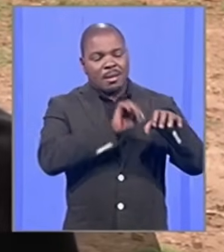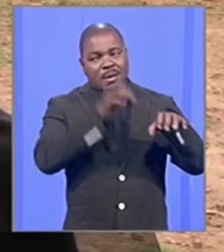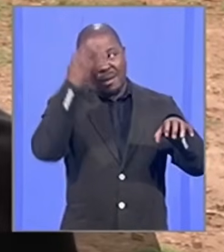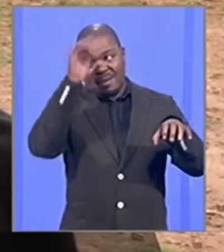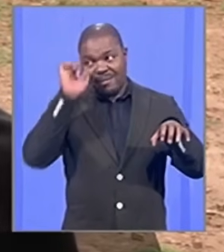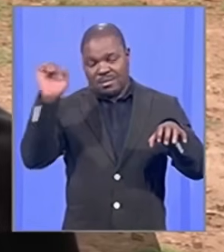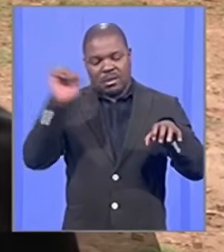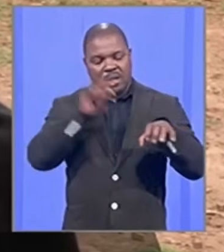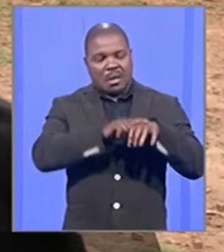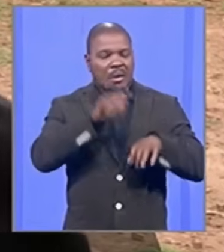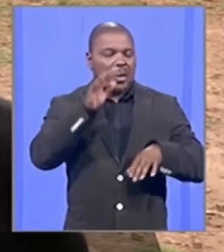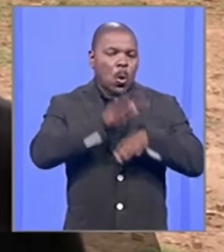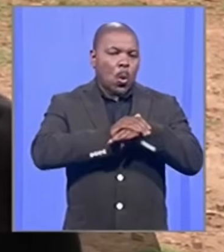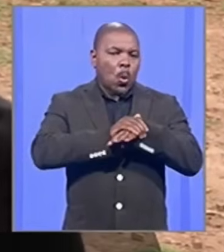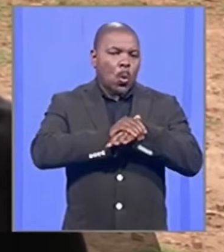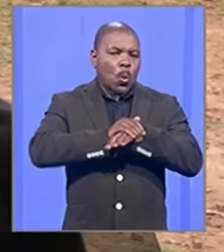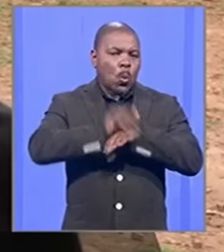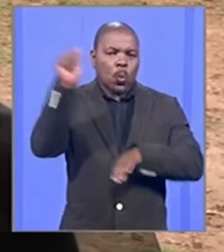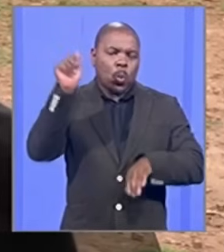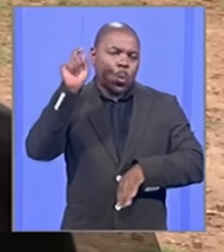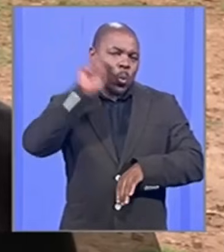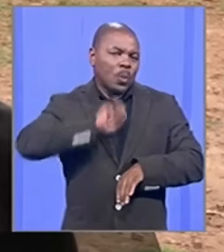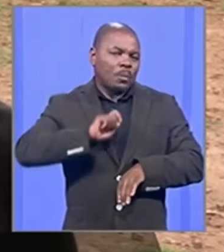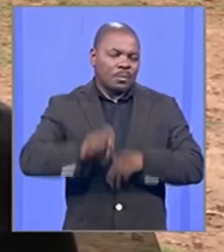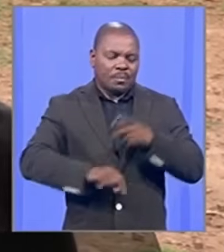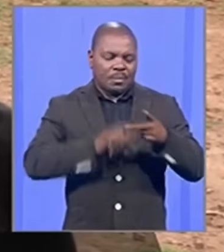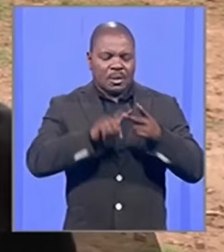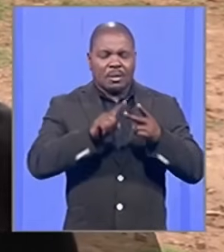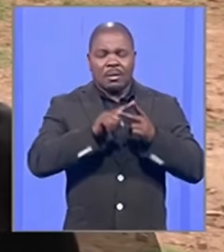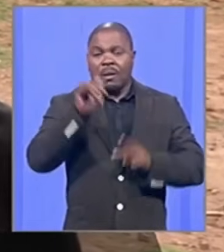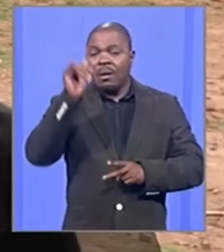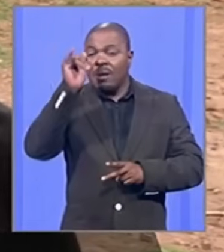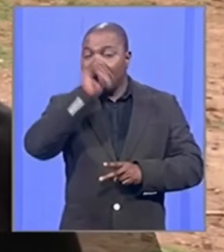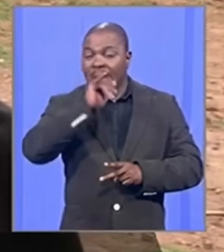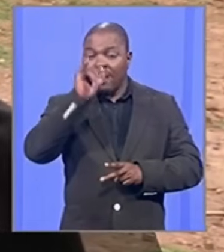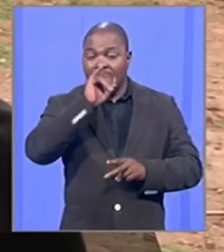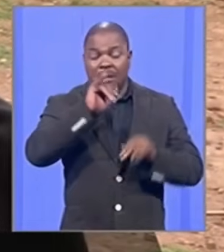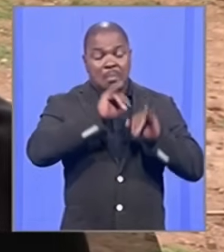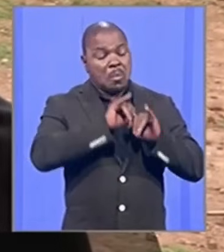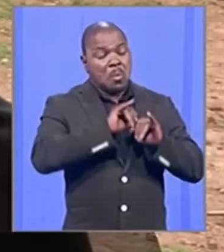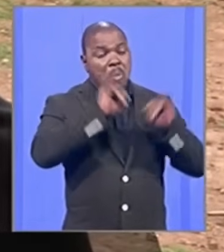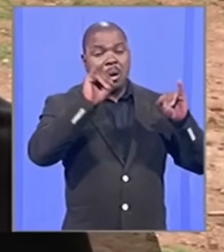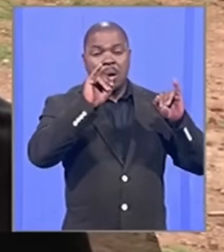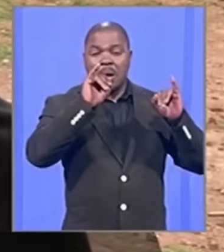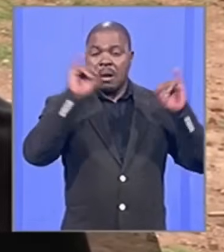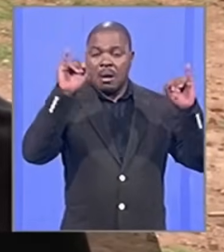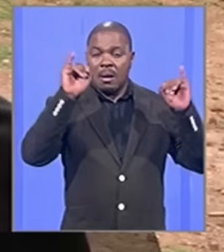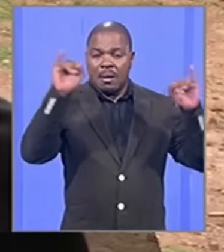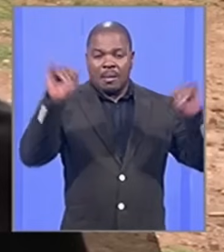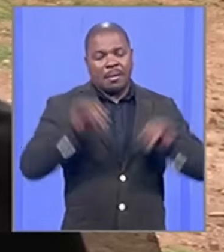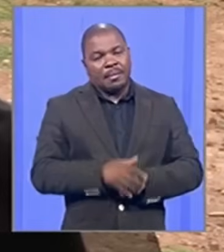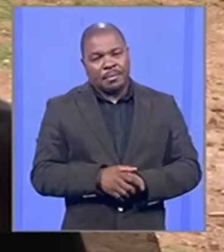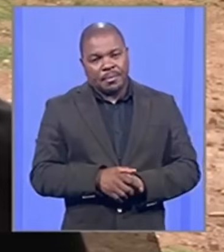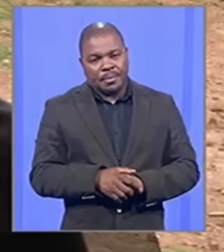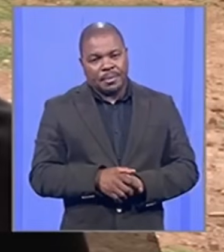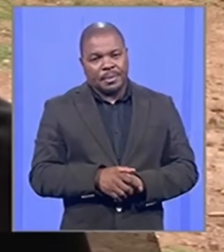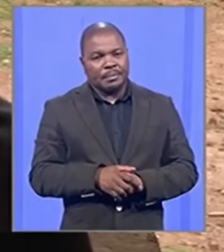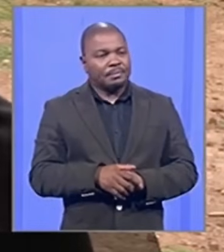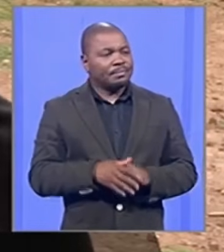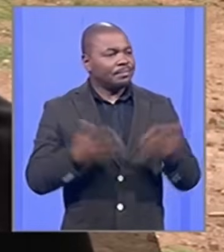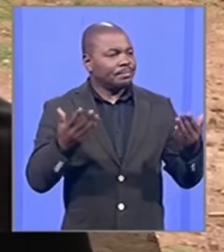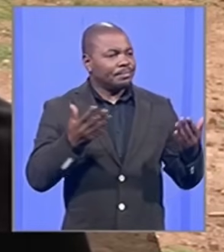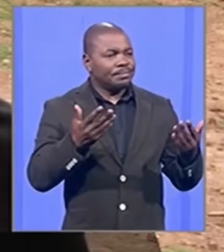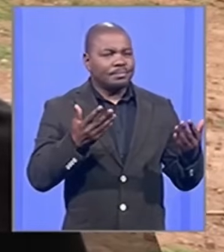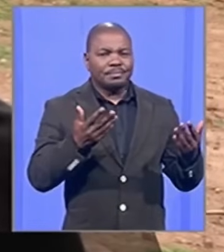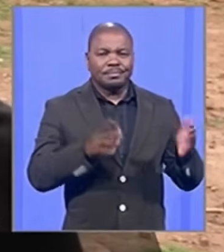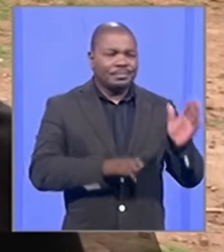government. Crime e ile go godimo mo re dulang mo teng. Ga gona sepe se se